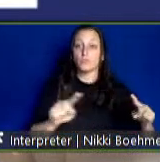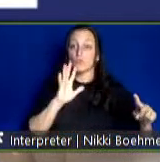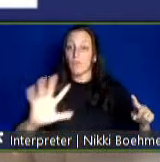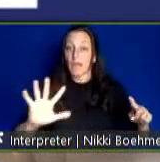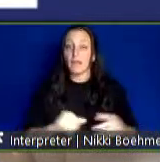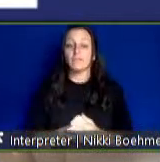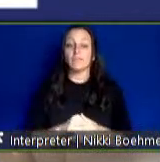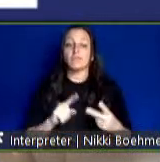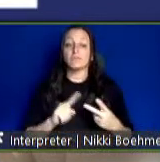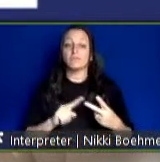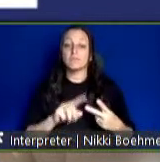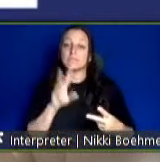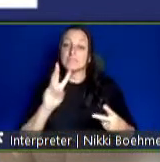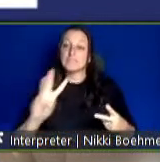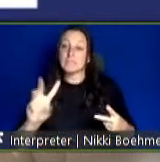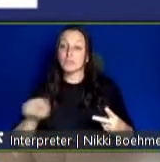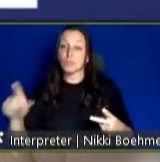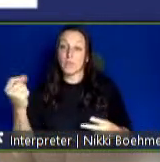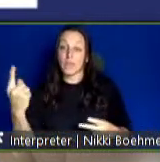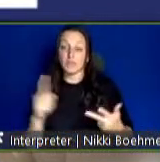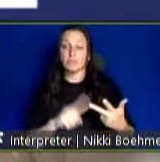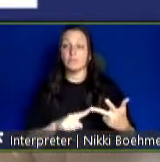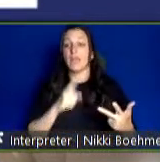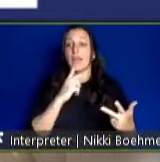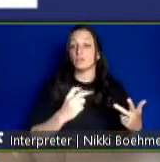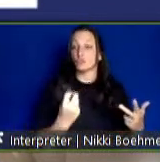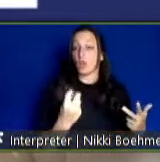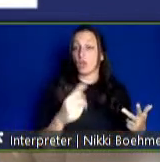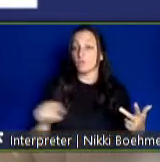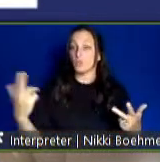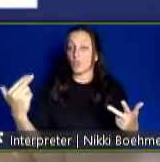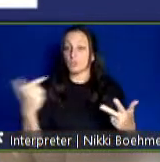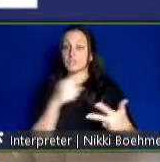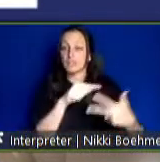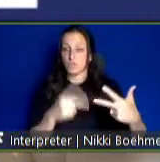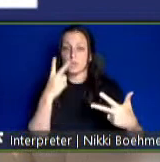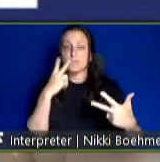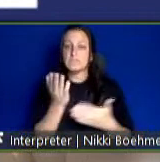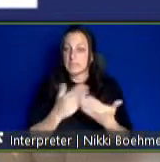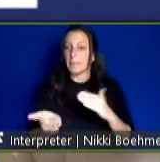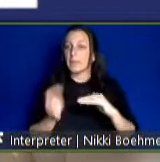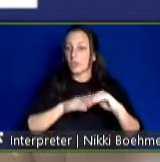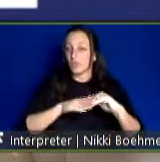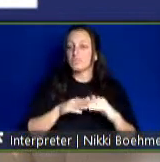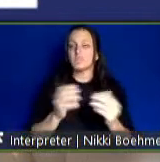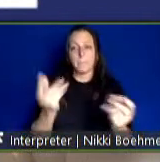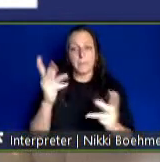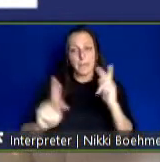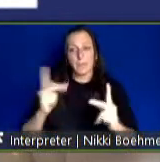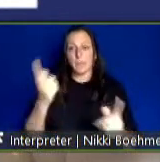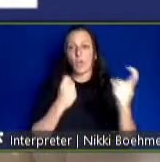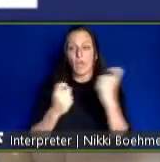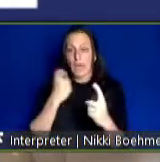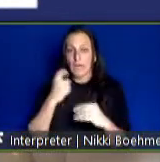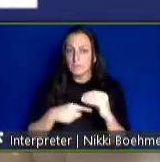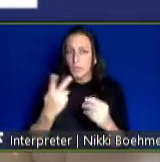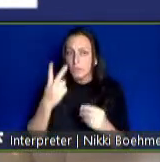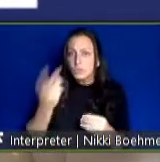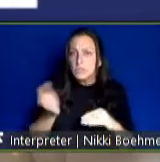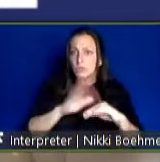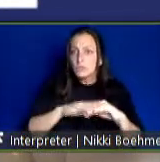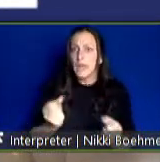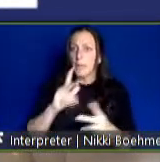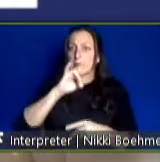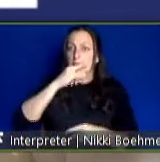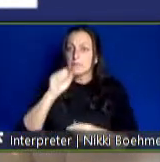you can see that among those age groups, we have started to see some increases. We get lots of questions about, are we seeing an increase in